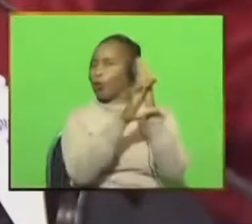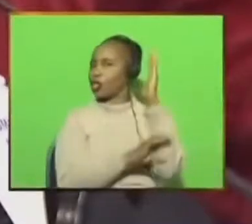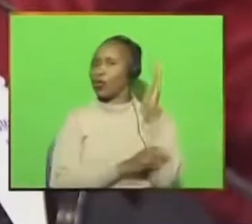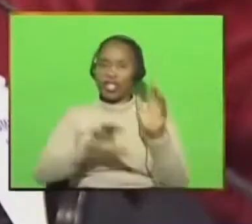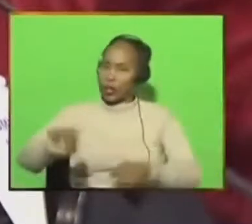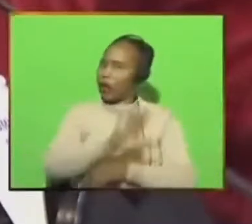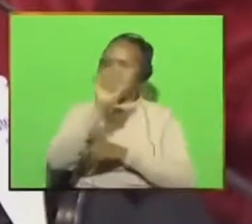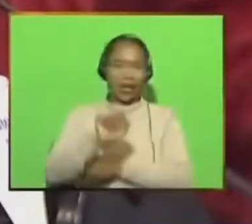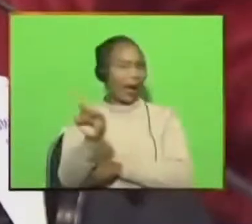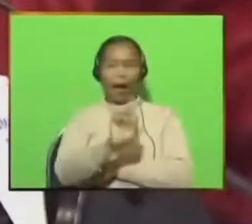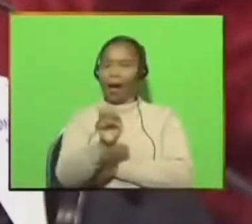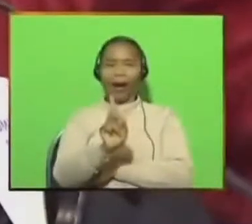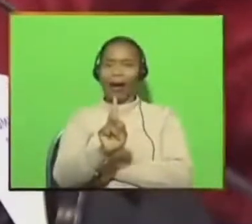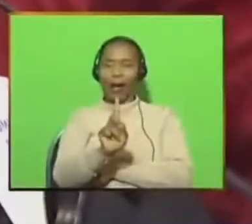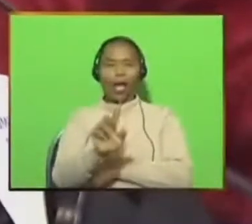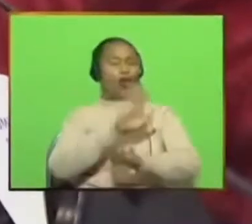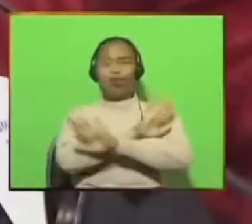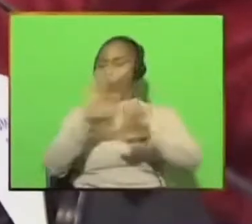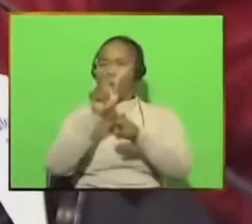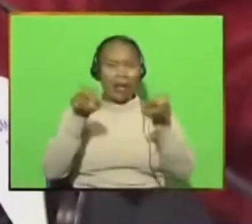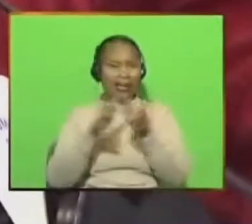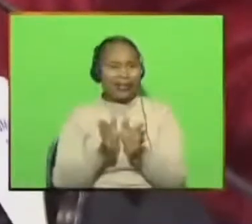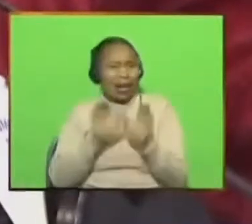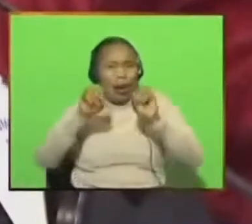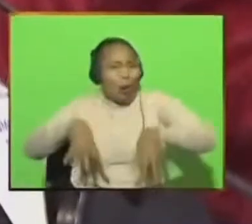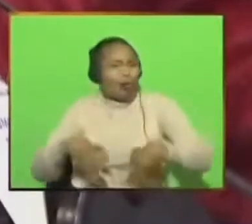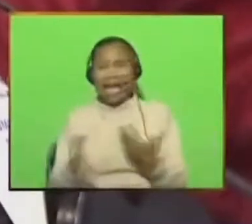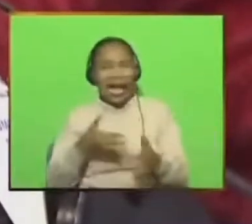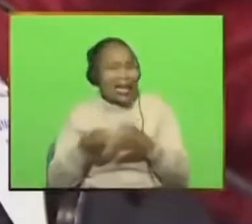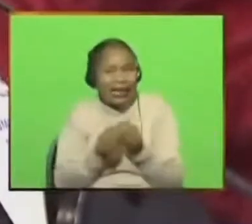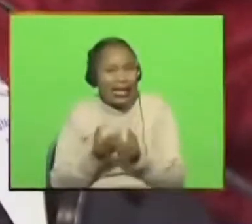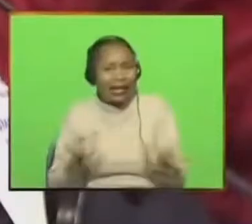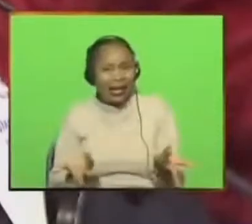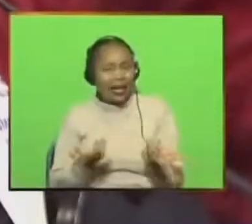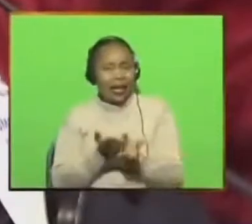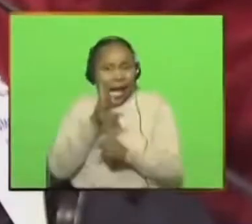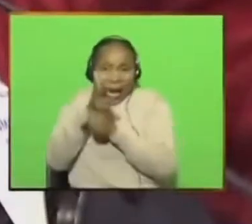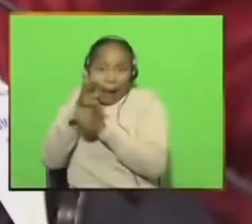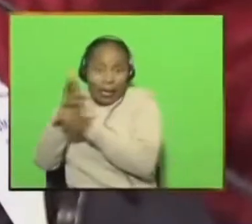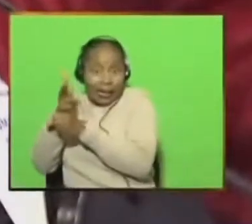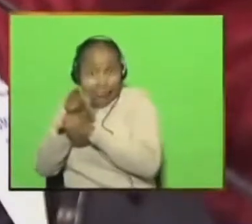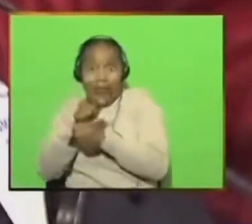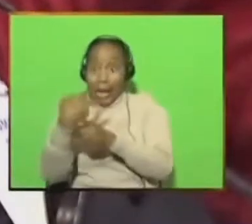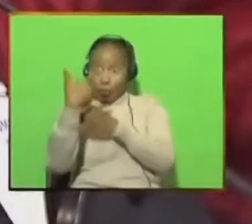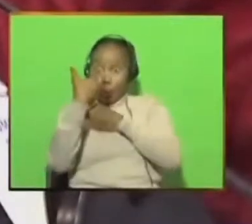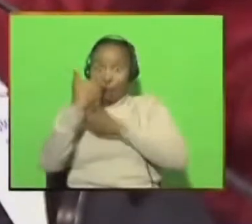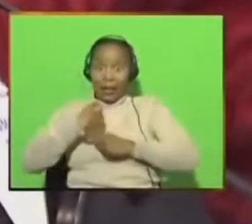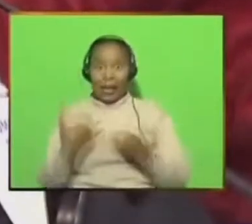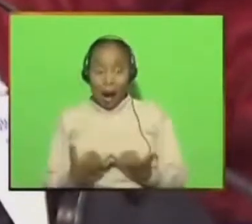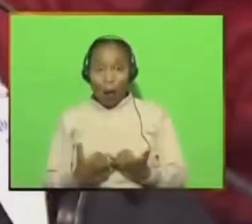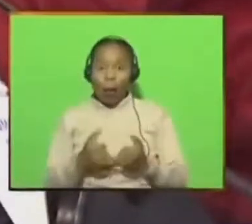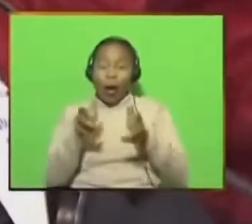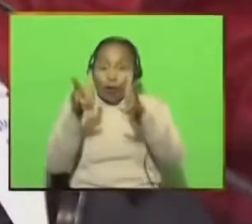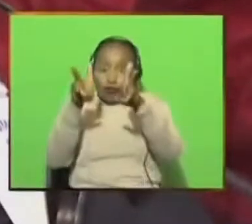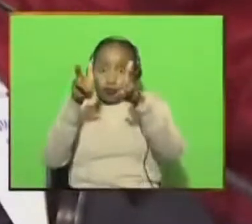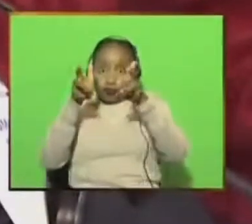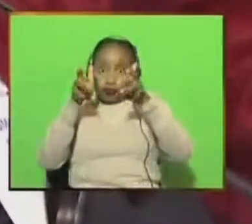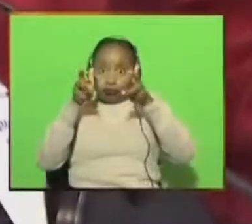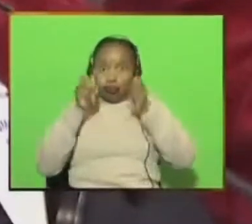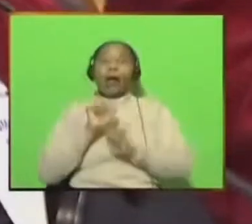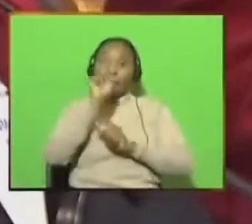a counting is going to be done in secret. We are appealing to you. Set this